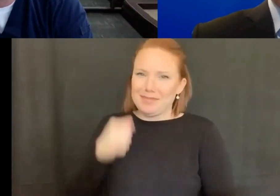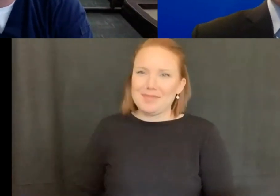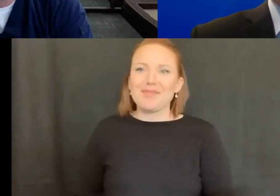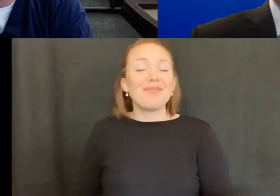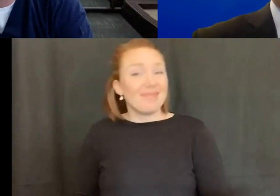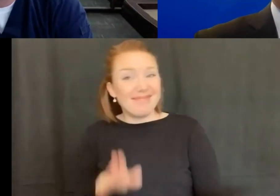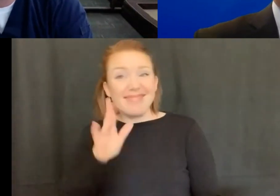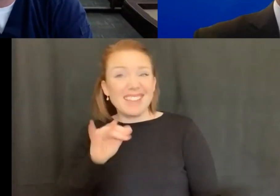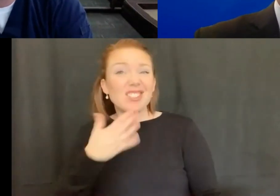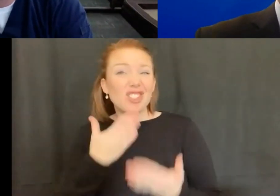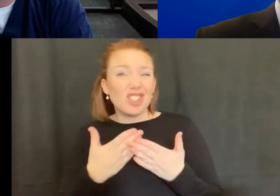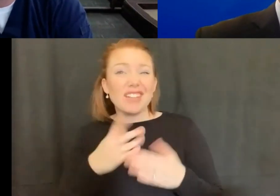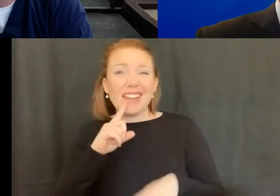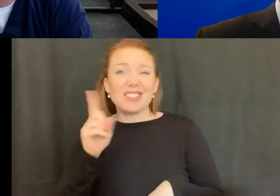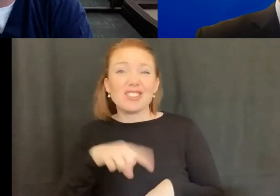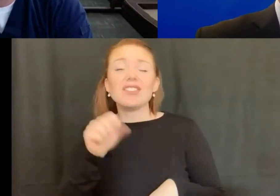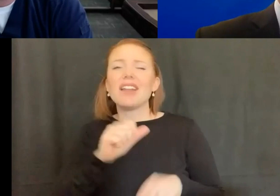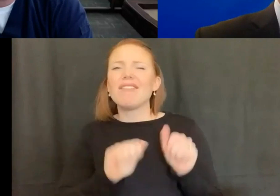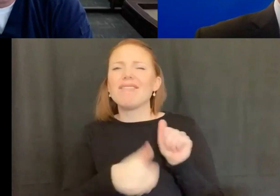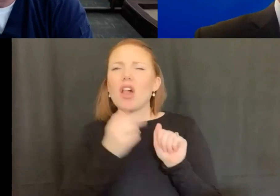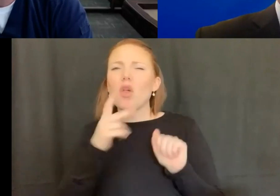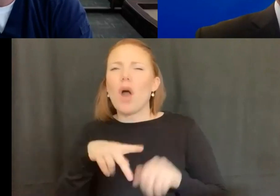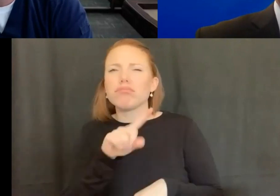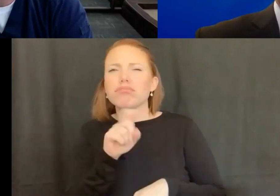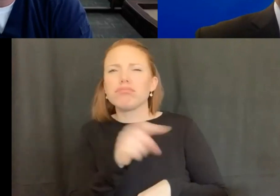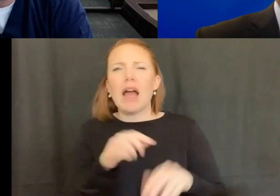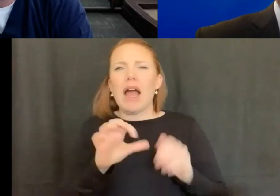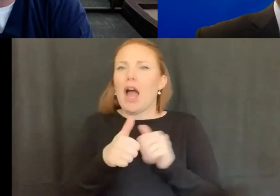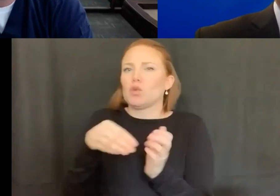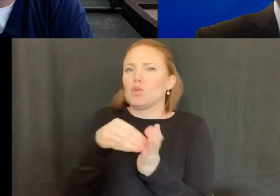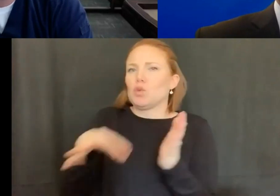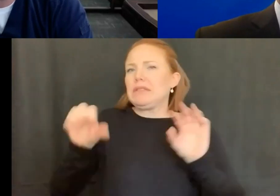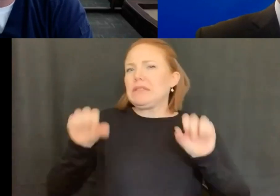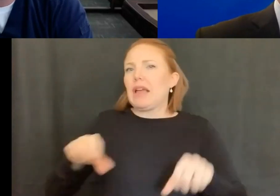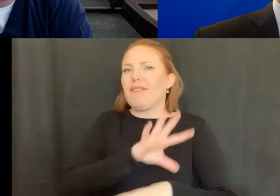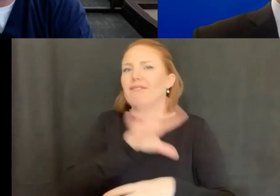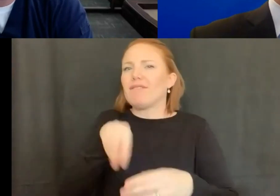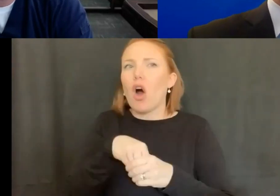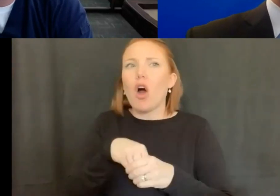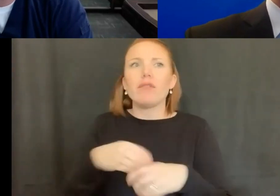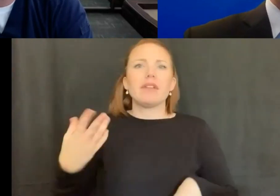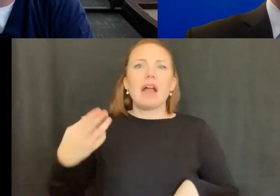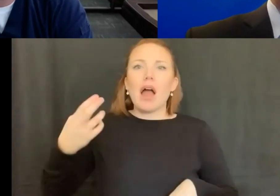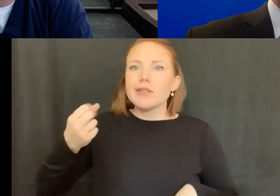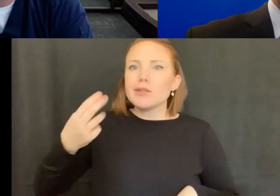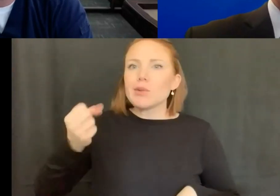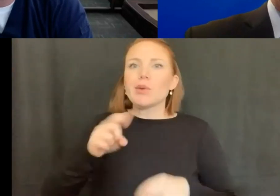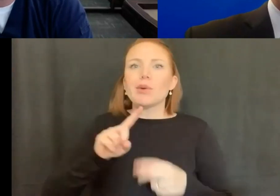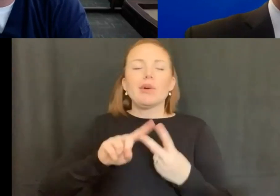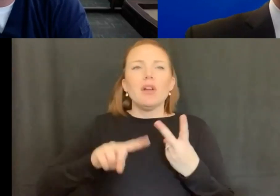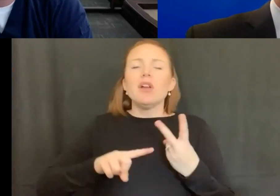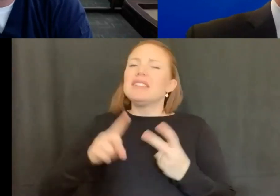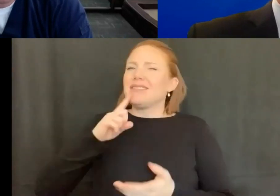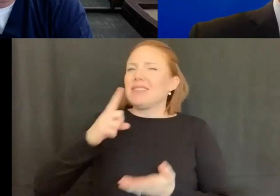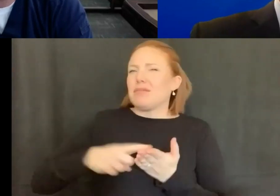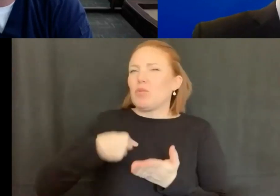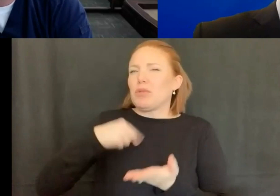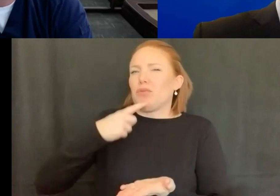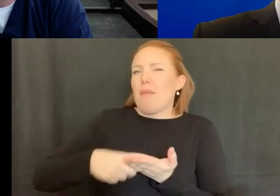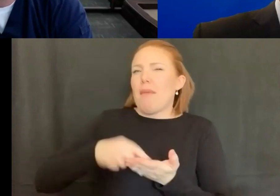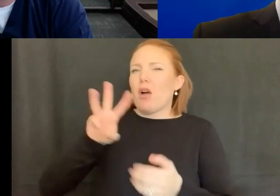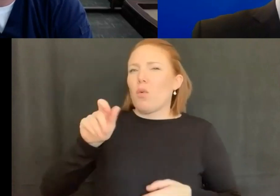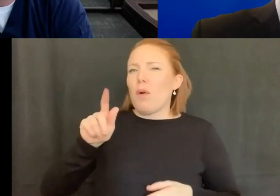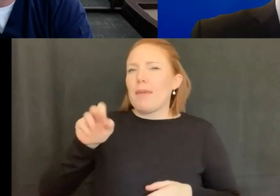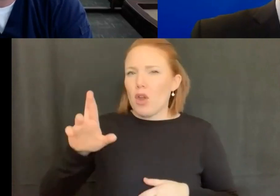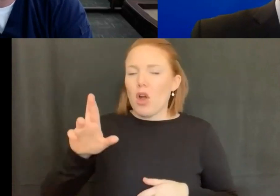actually, I want to ask you a follow-up about that, about how students can get involved even in high school. And this is something we talk about a lot in our webinars, is